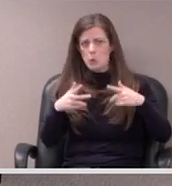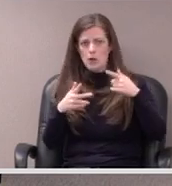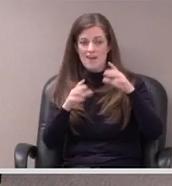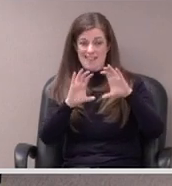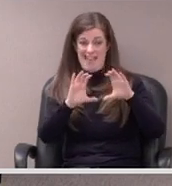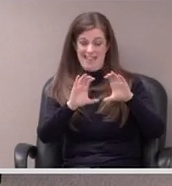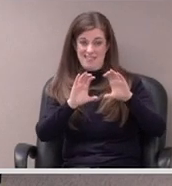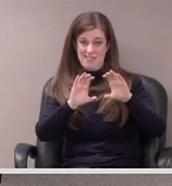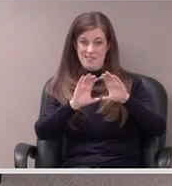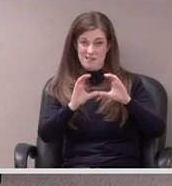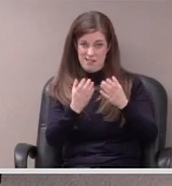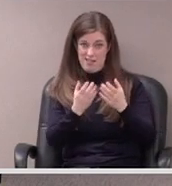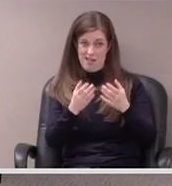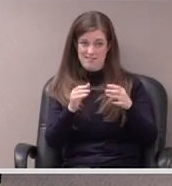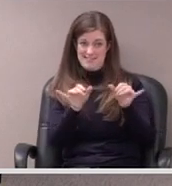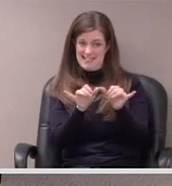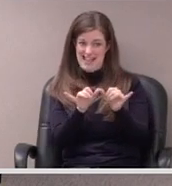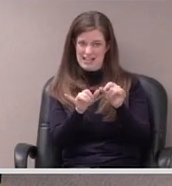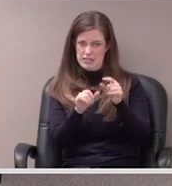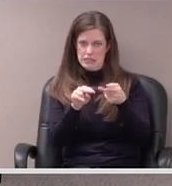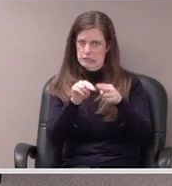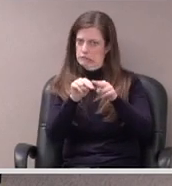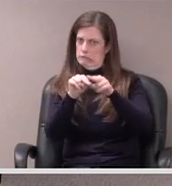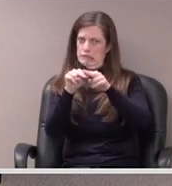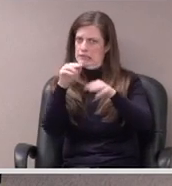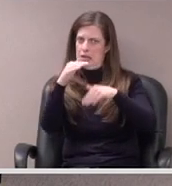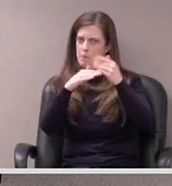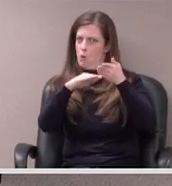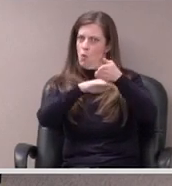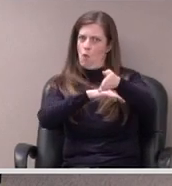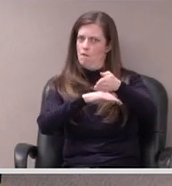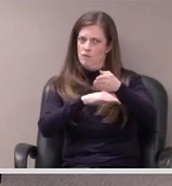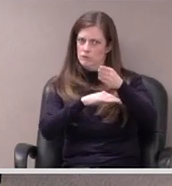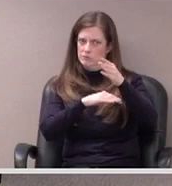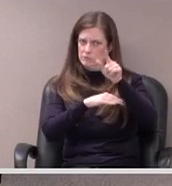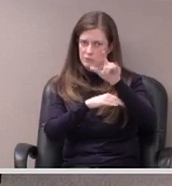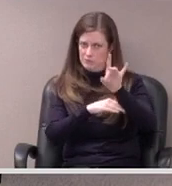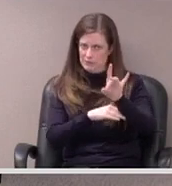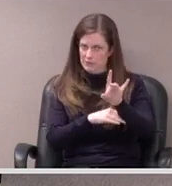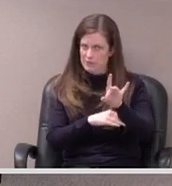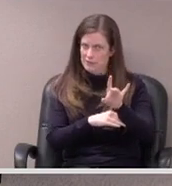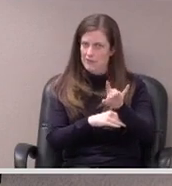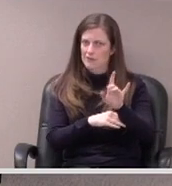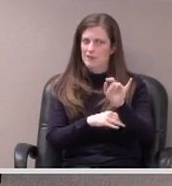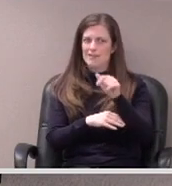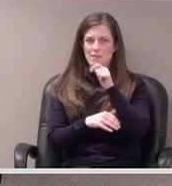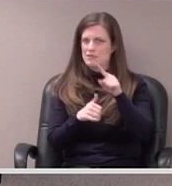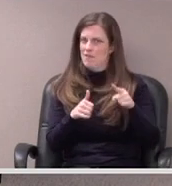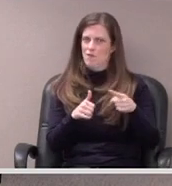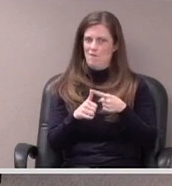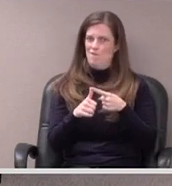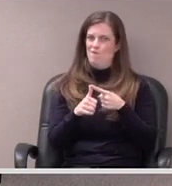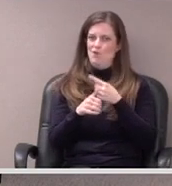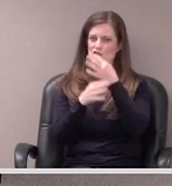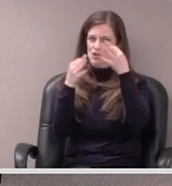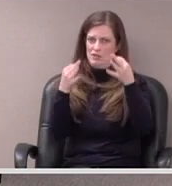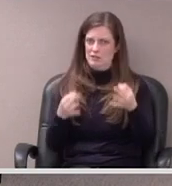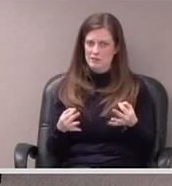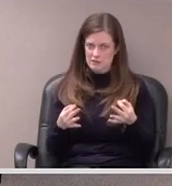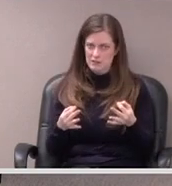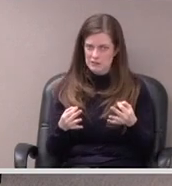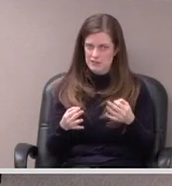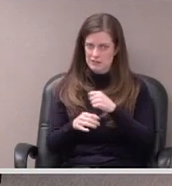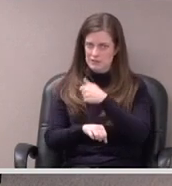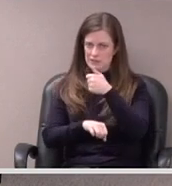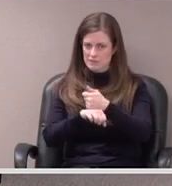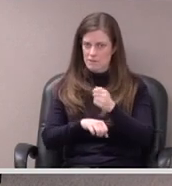class sizes are not supposed to be up to 28. That wasn't the original, you know, intent of